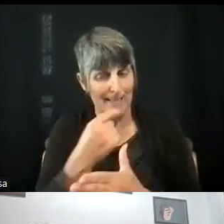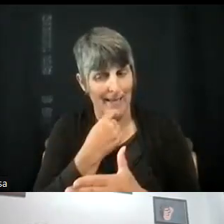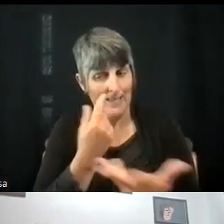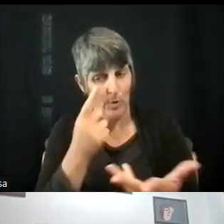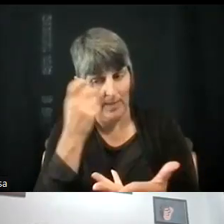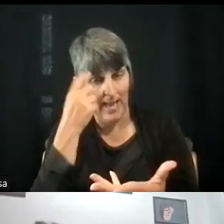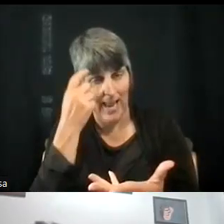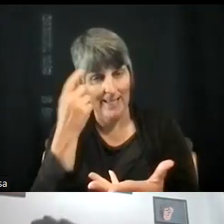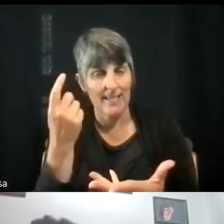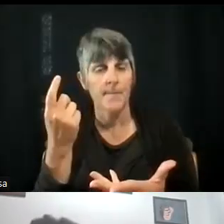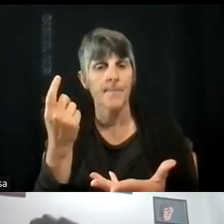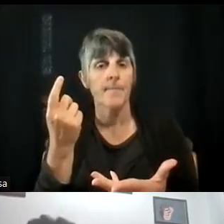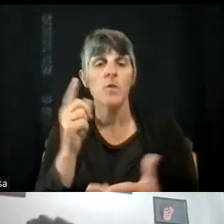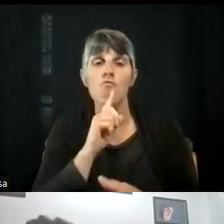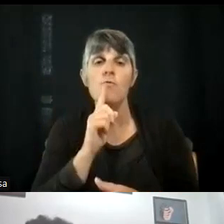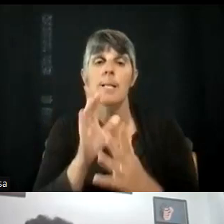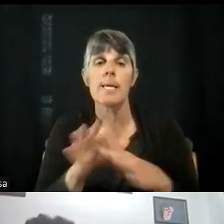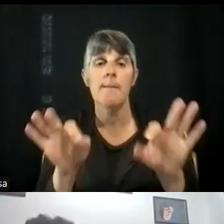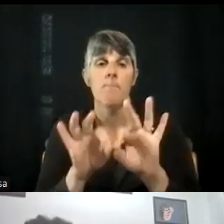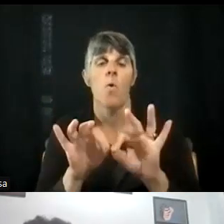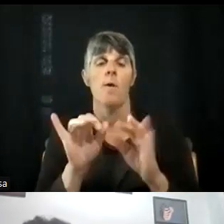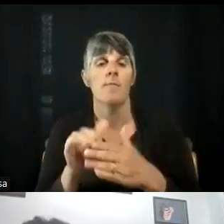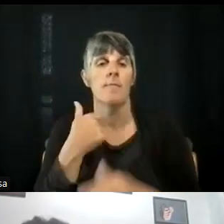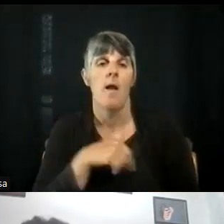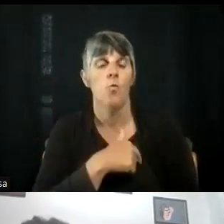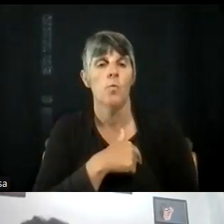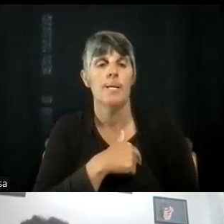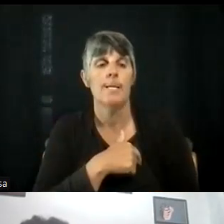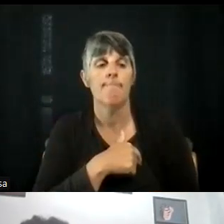think it's really important that we